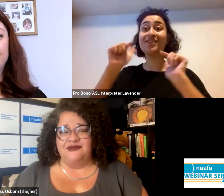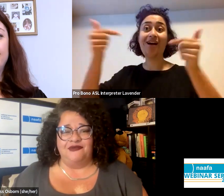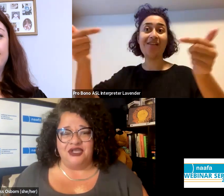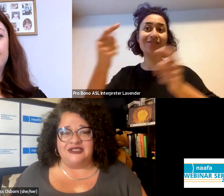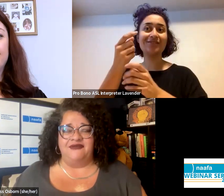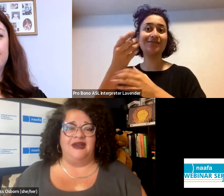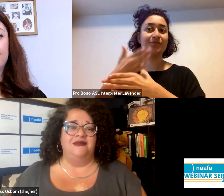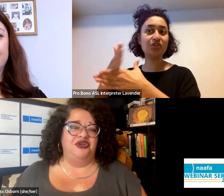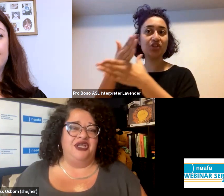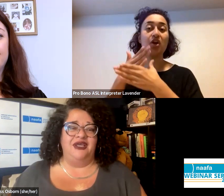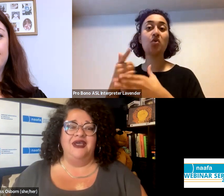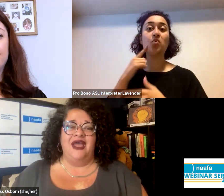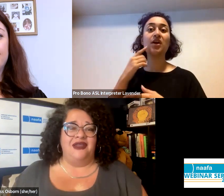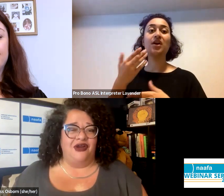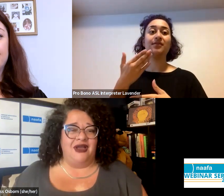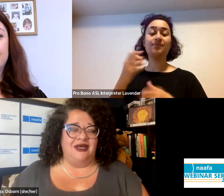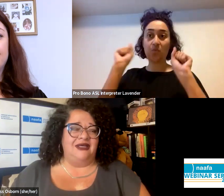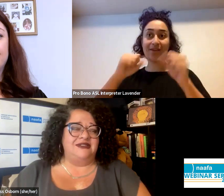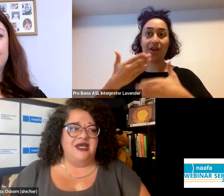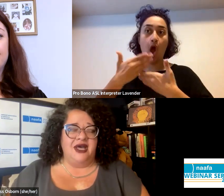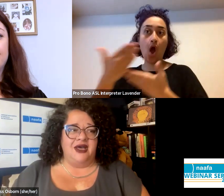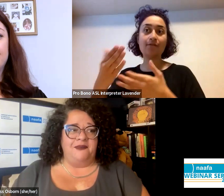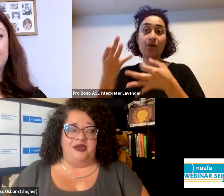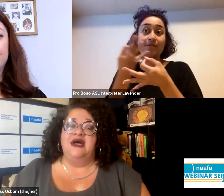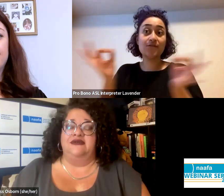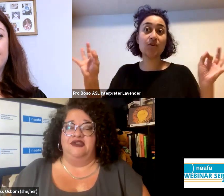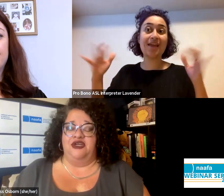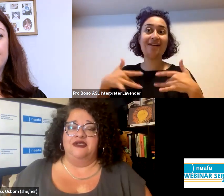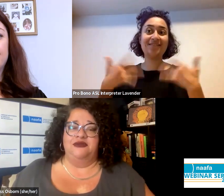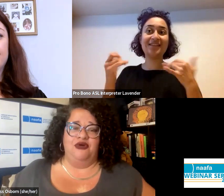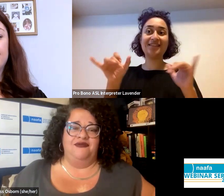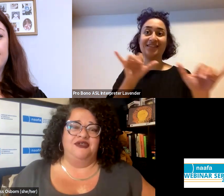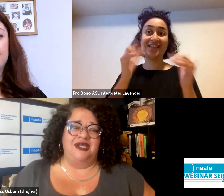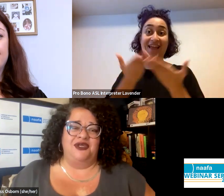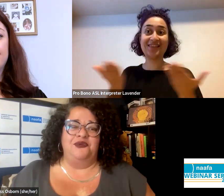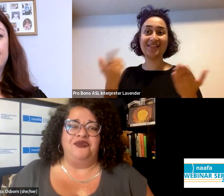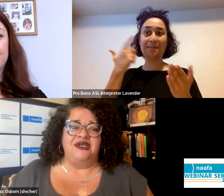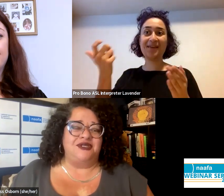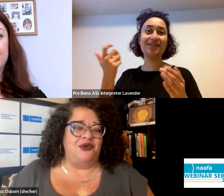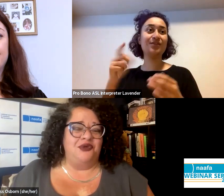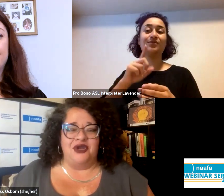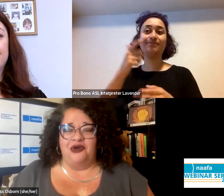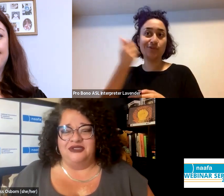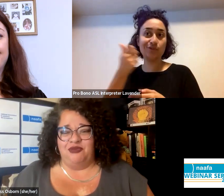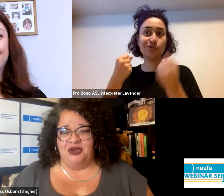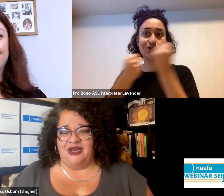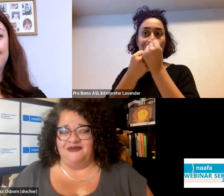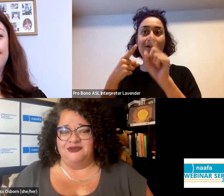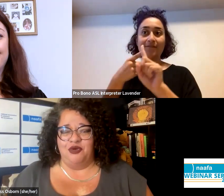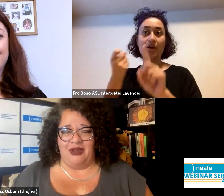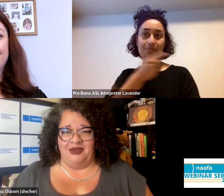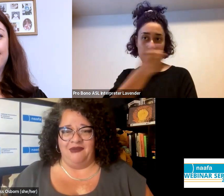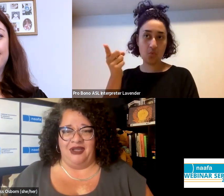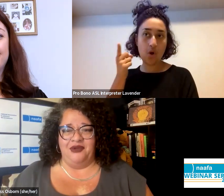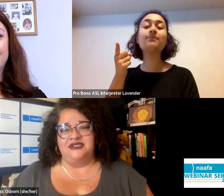as this free to FAT community and our allies because of the generous support of folks like you. So you can always support